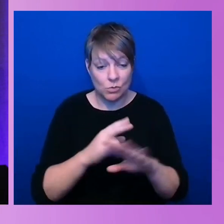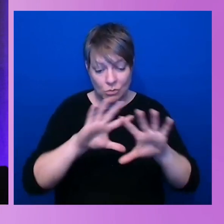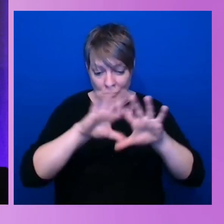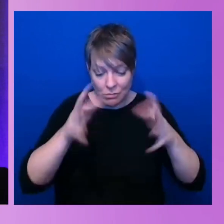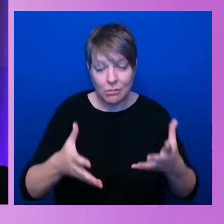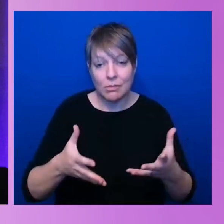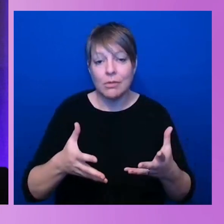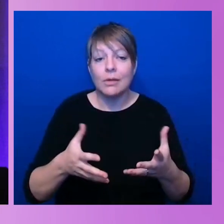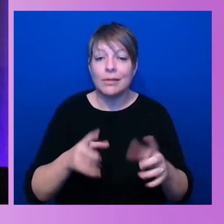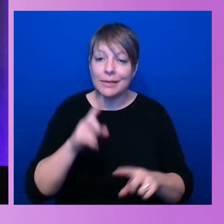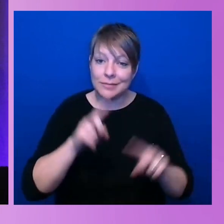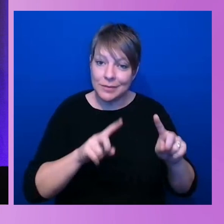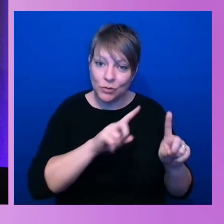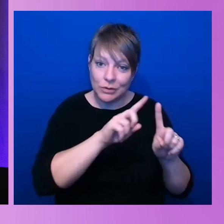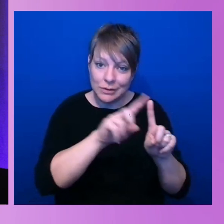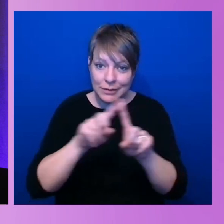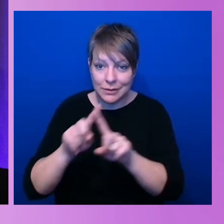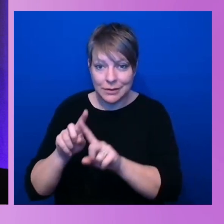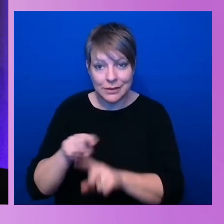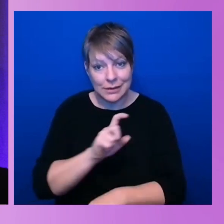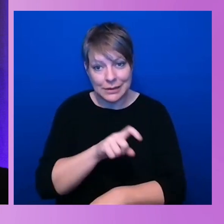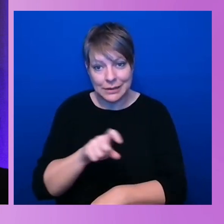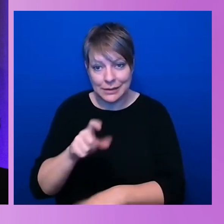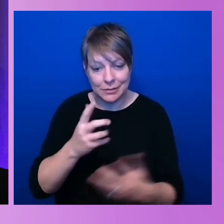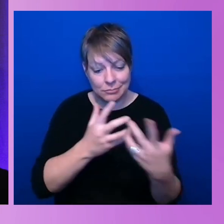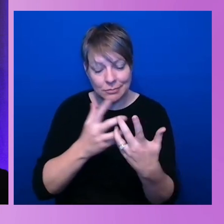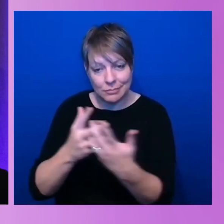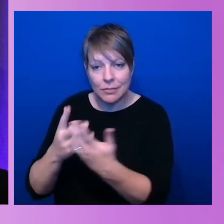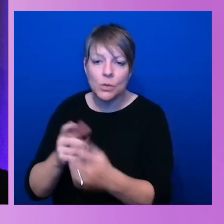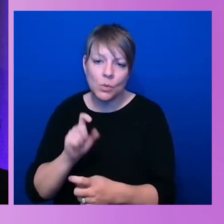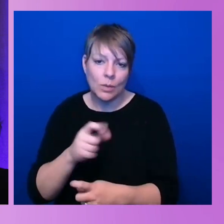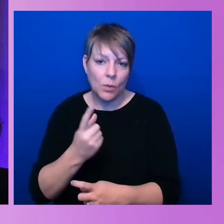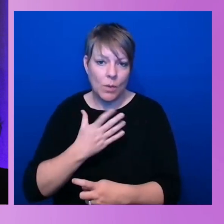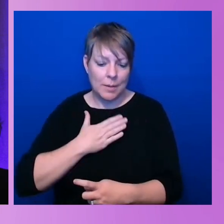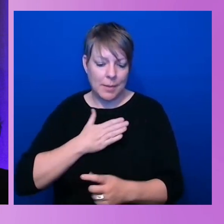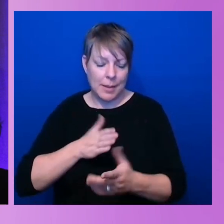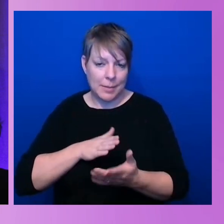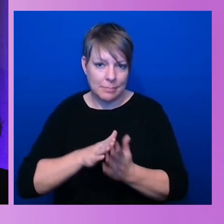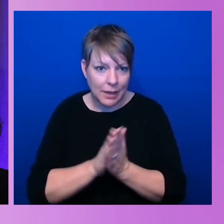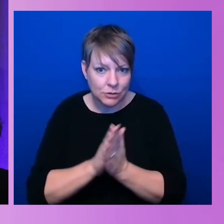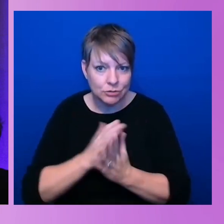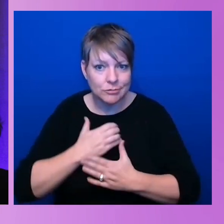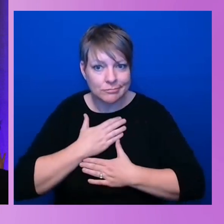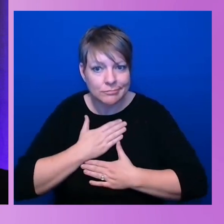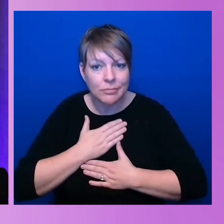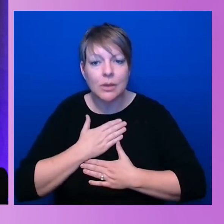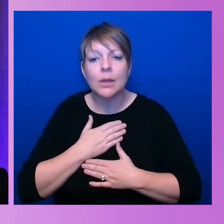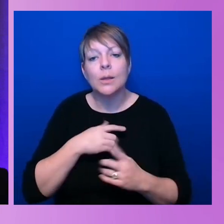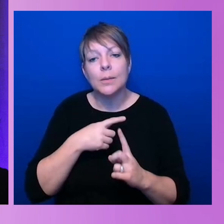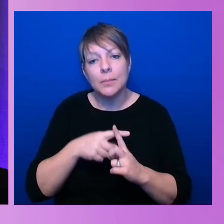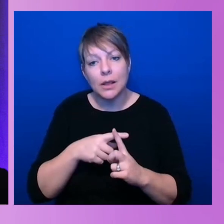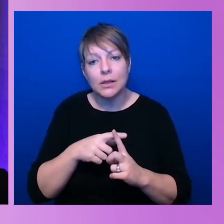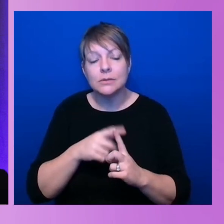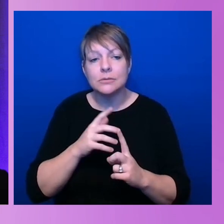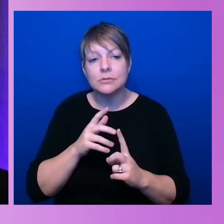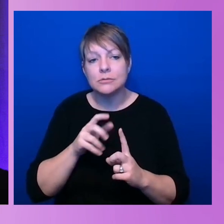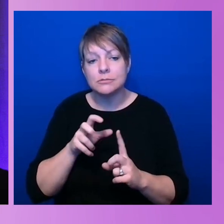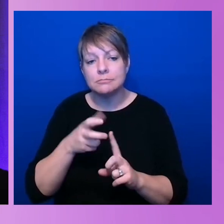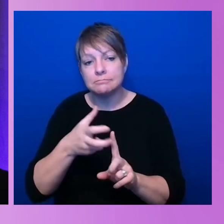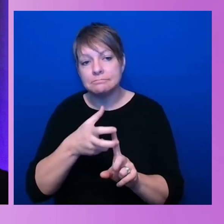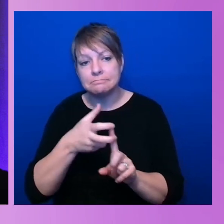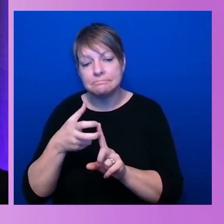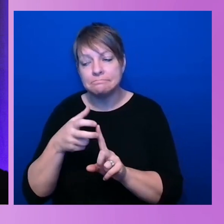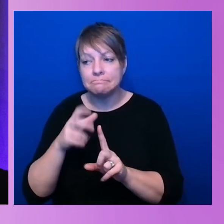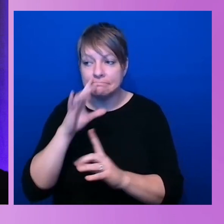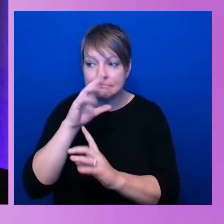differing needs. And so that is one of the passions that I have for this space. As well, attracting a talented set of folks in